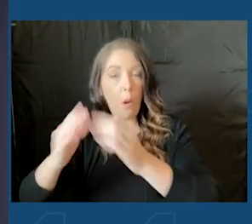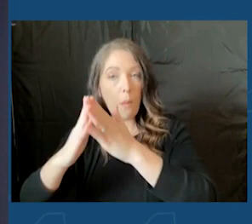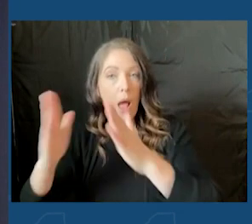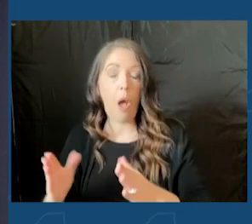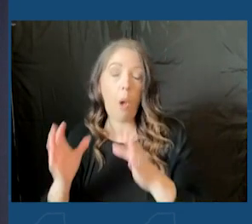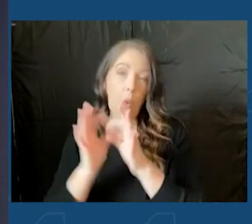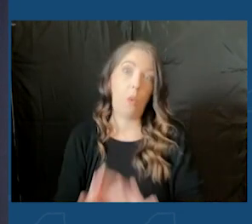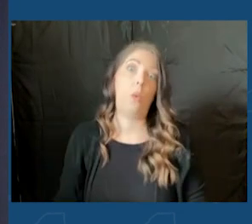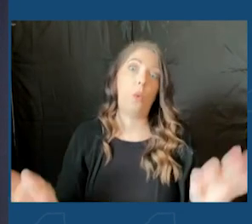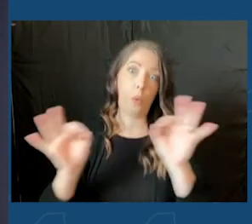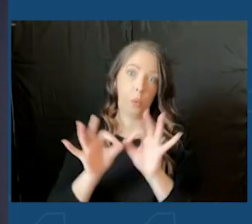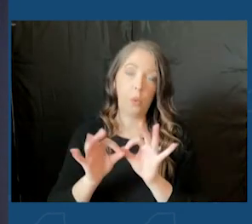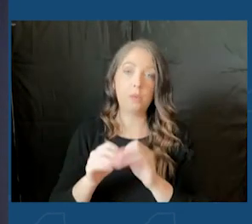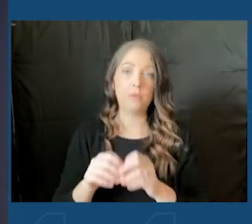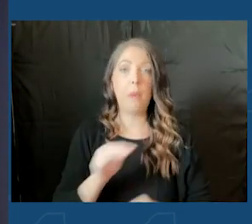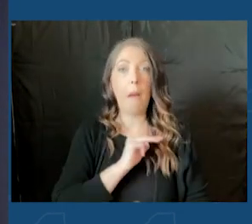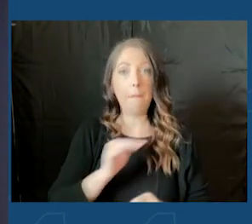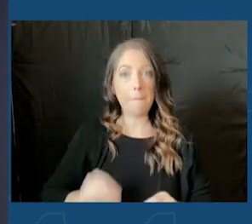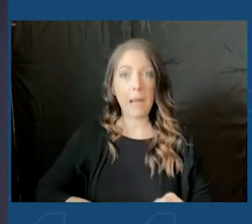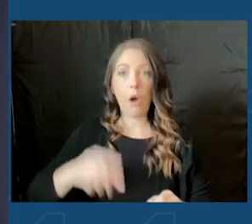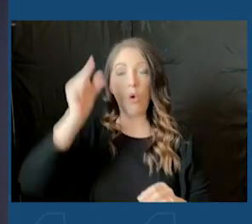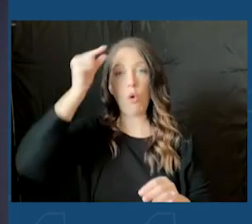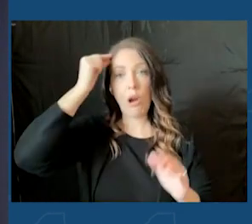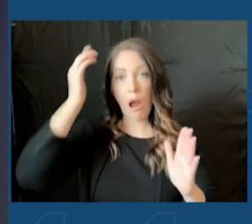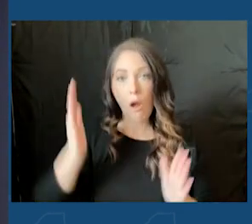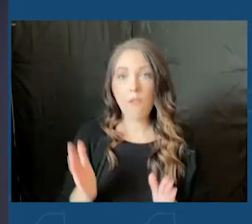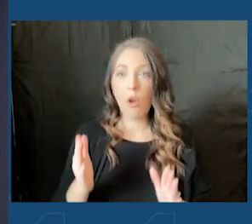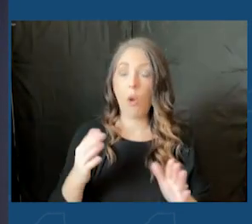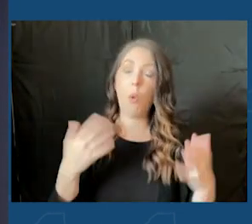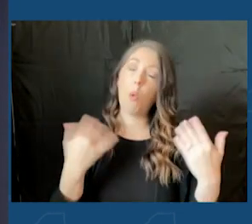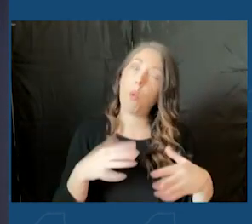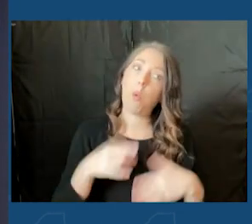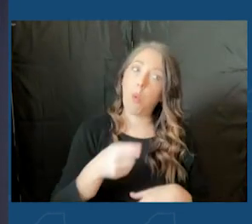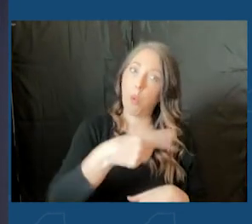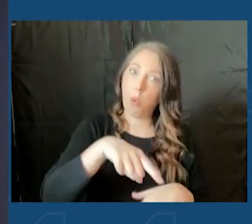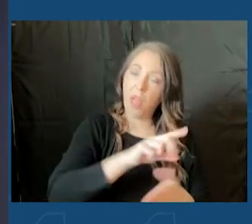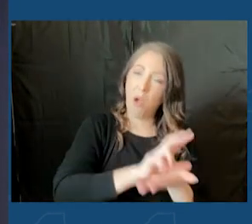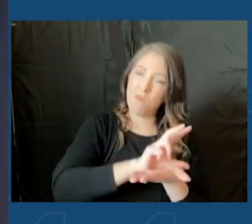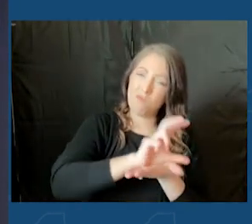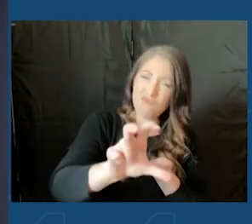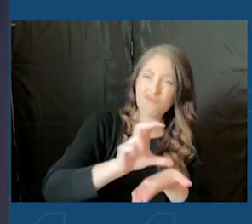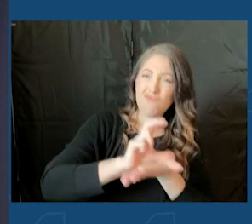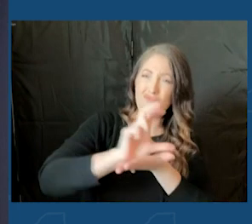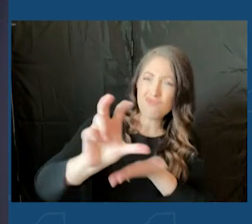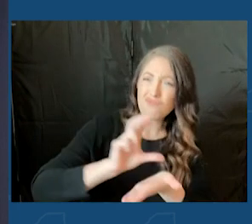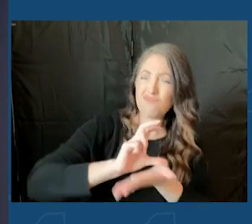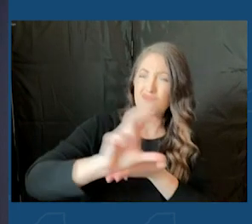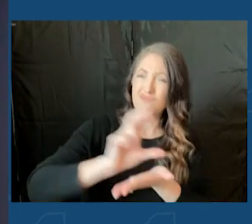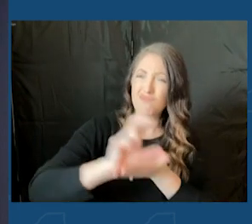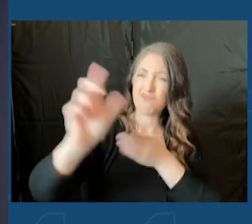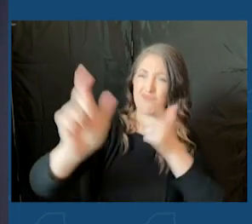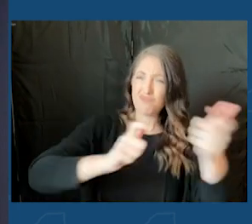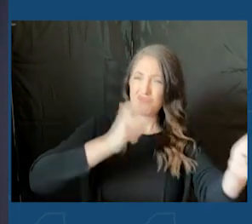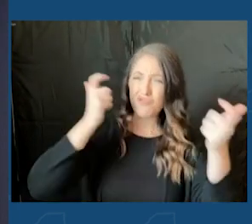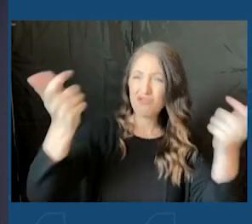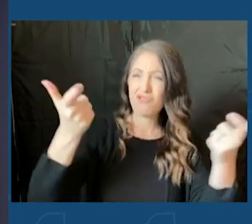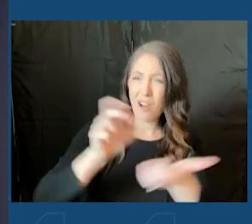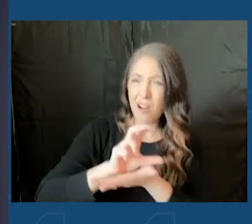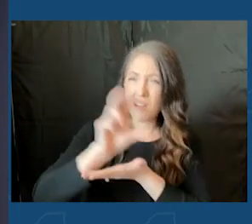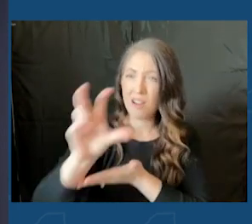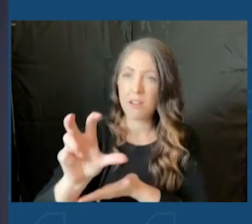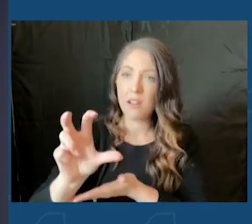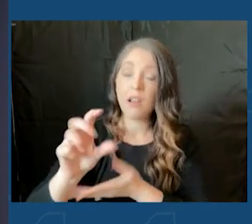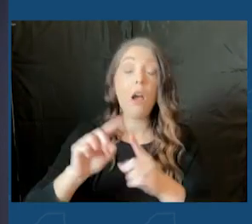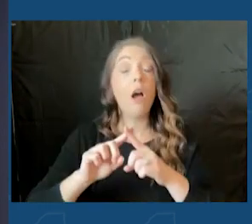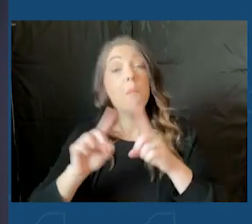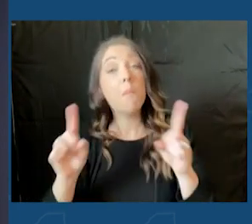governor that are doing unprecedented investments that are larger than we've ever seen before. But we also need to get